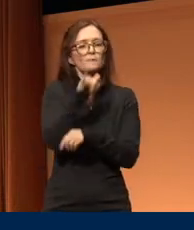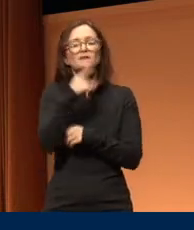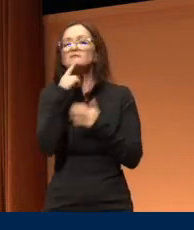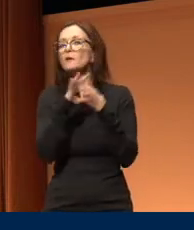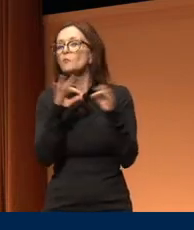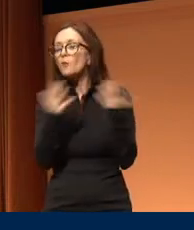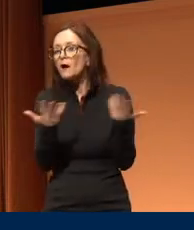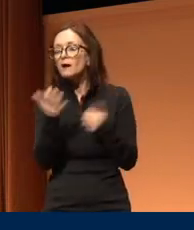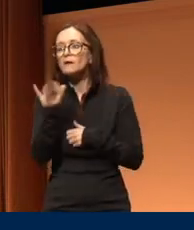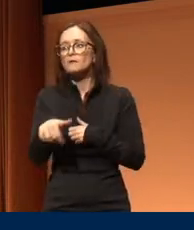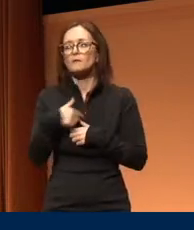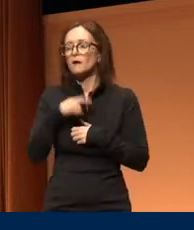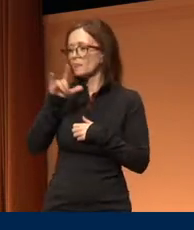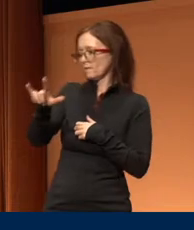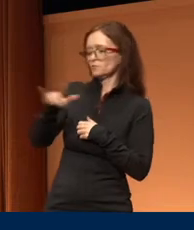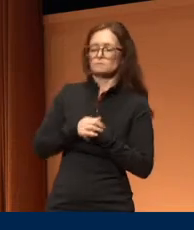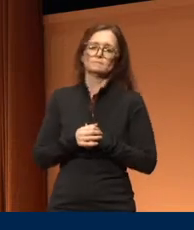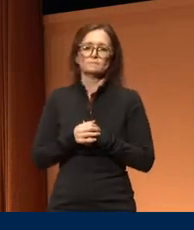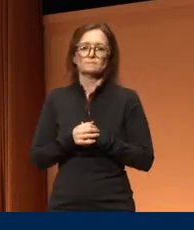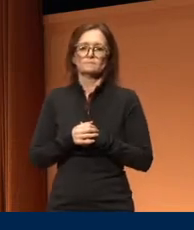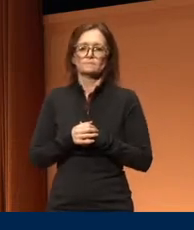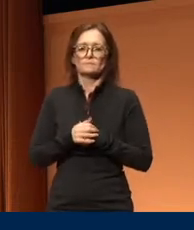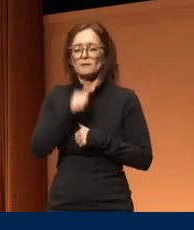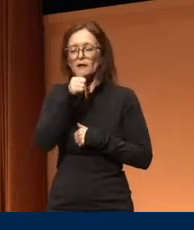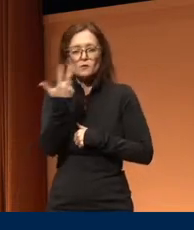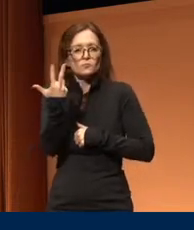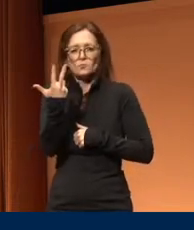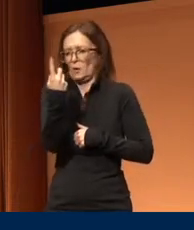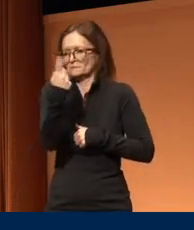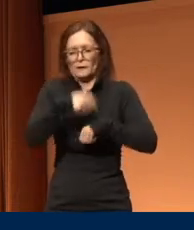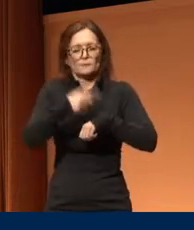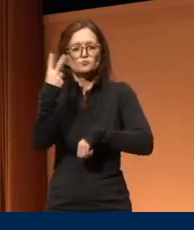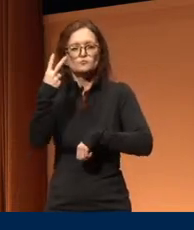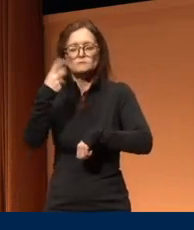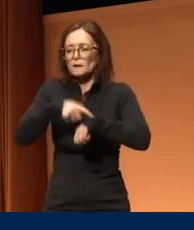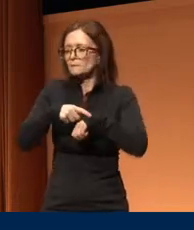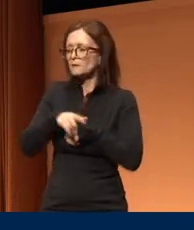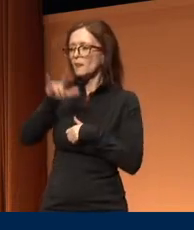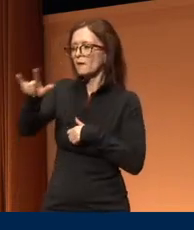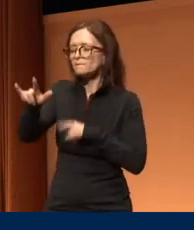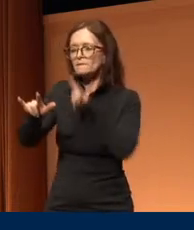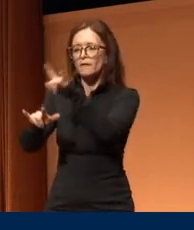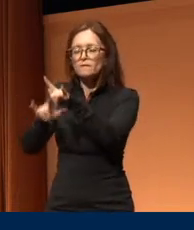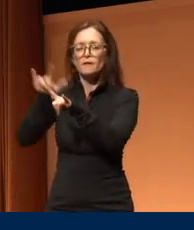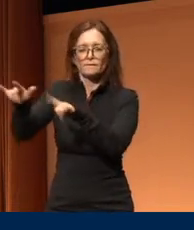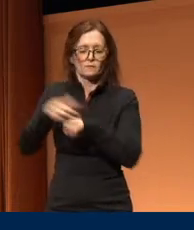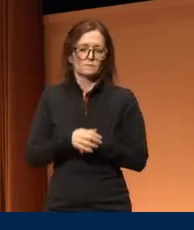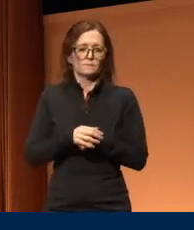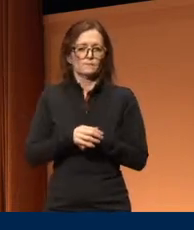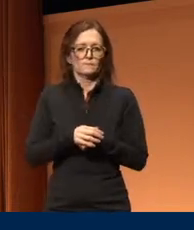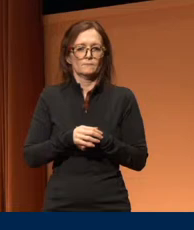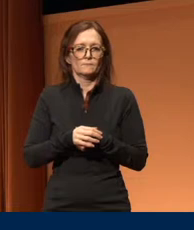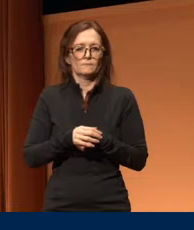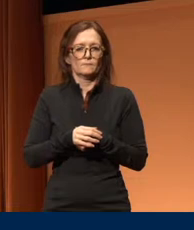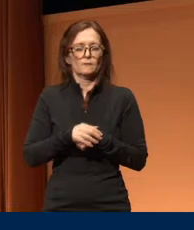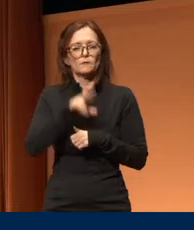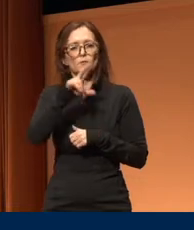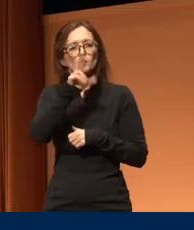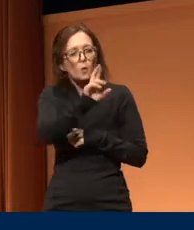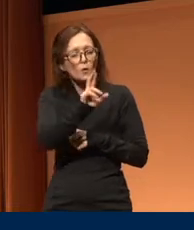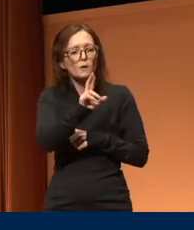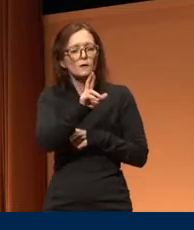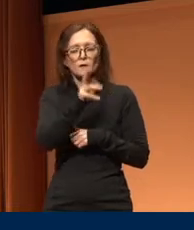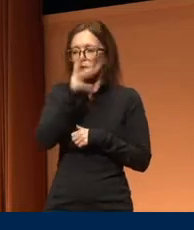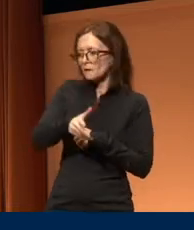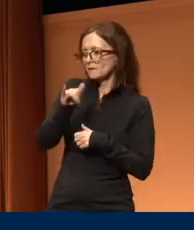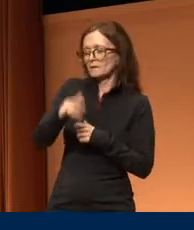saying, "I love you." Not once, but twice. So in Act 3, Scene 1, Tybalt says, "Romeo, the